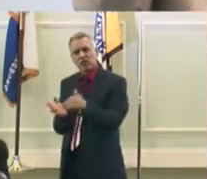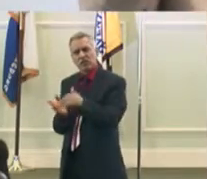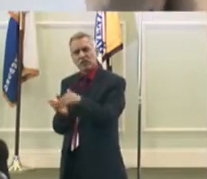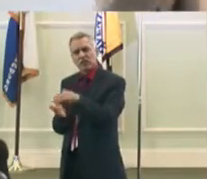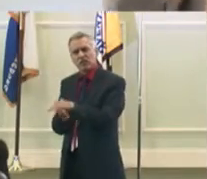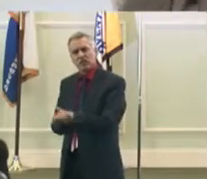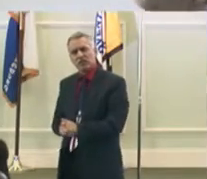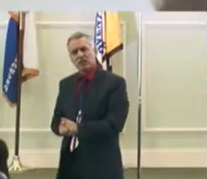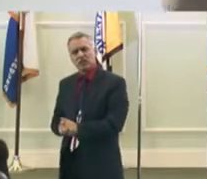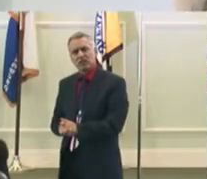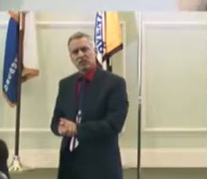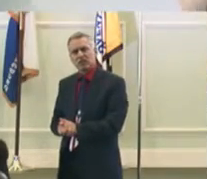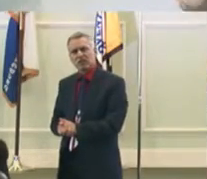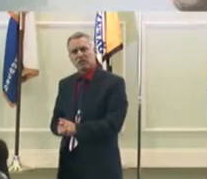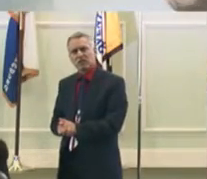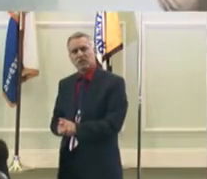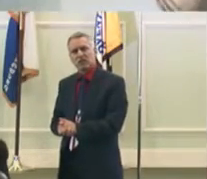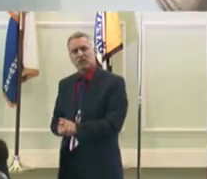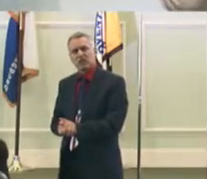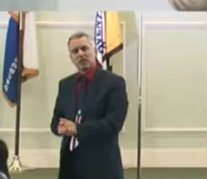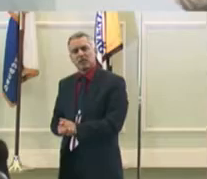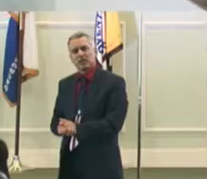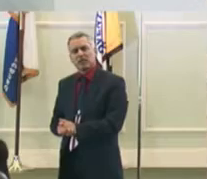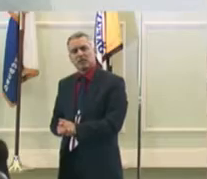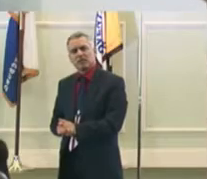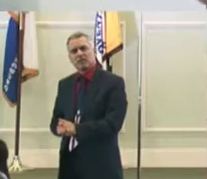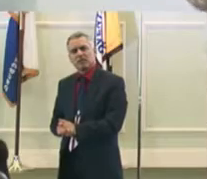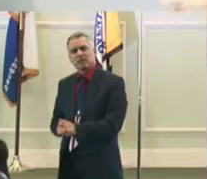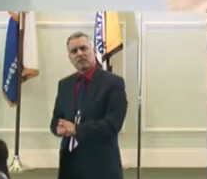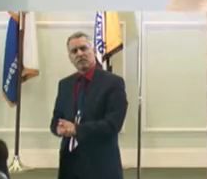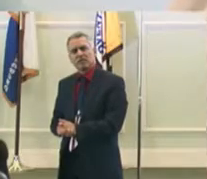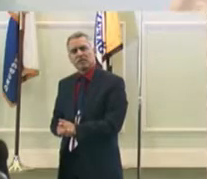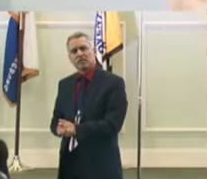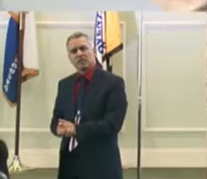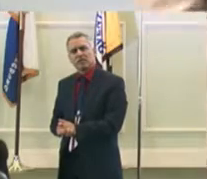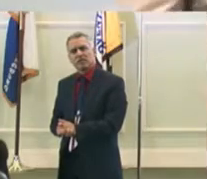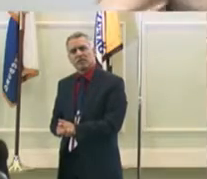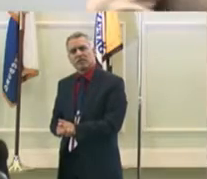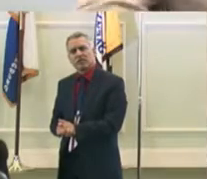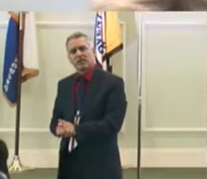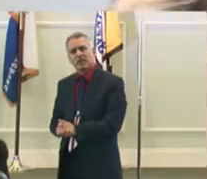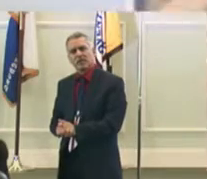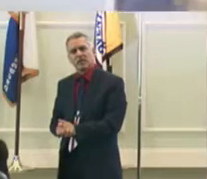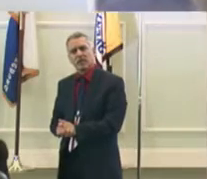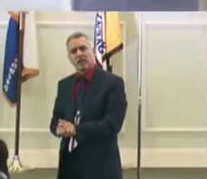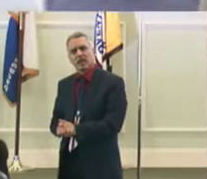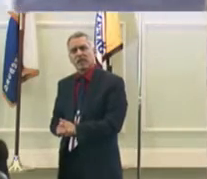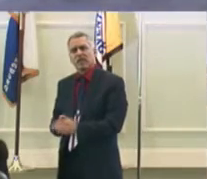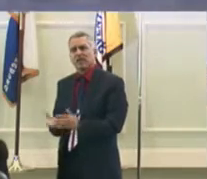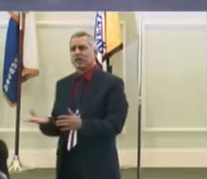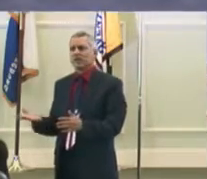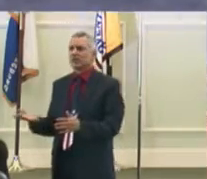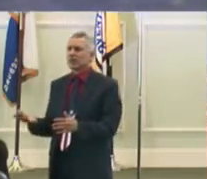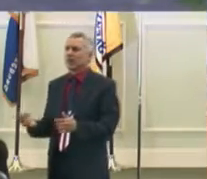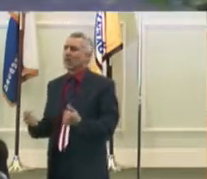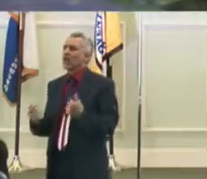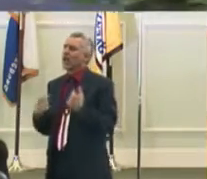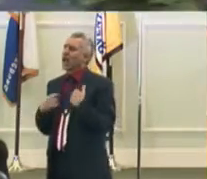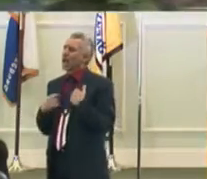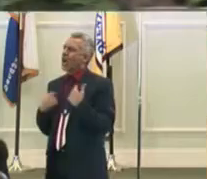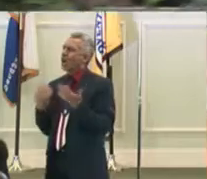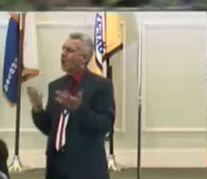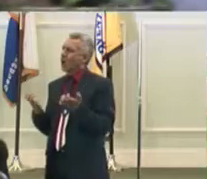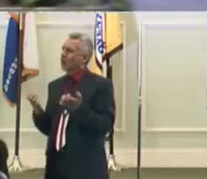why the focus is here and why it's not simpler enough even for me. But I hear people say, you know what? I just want to know God's will for my life. Like it's some